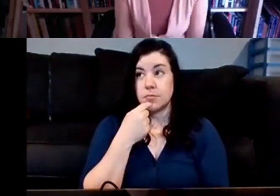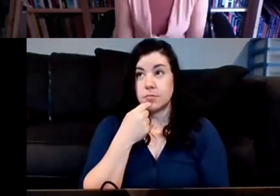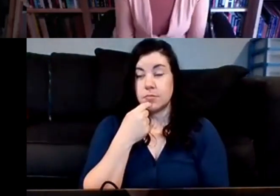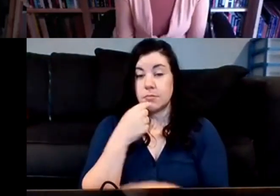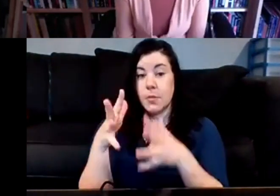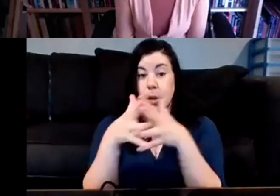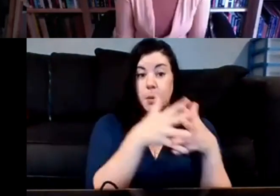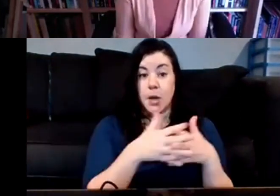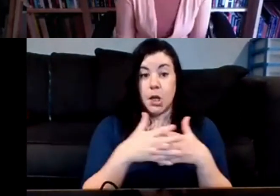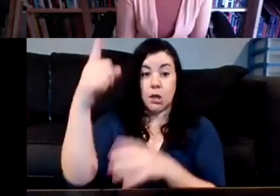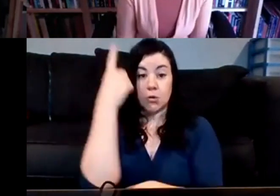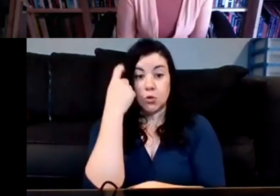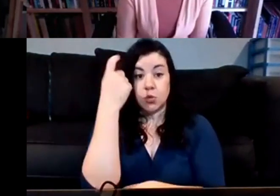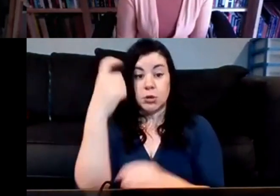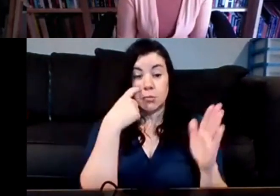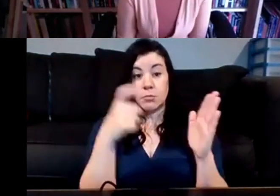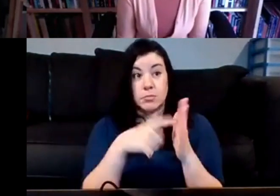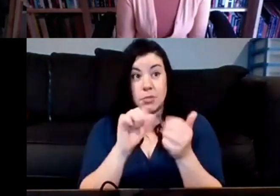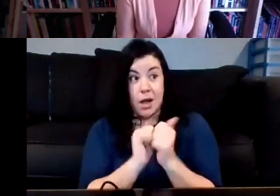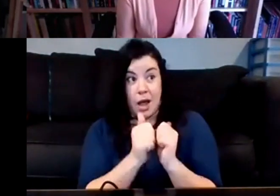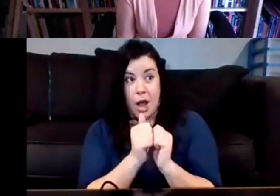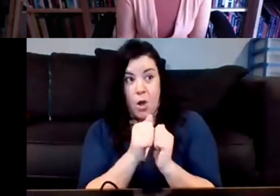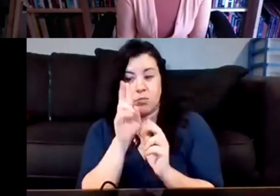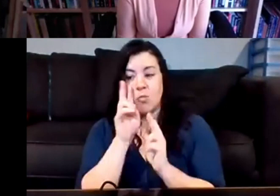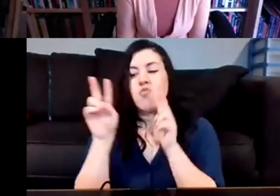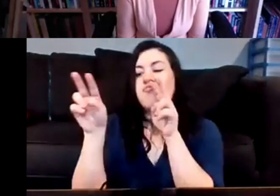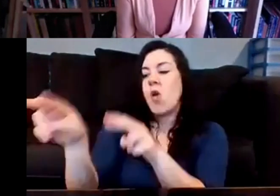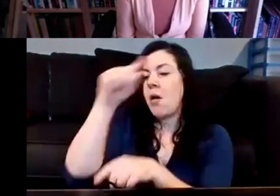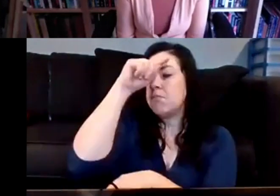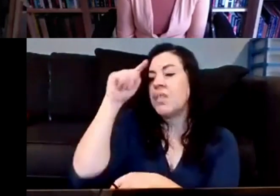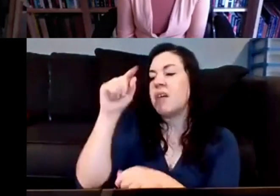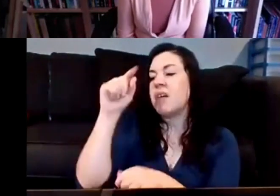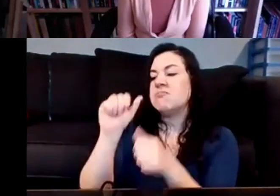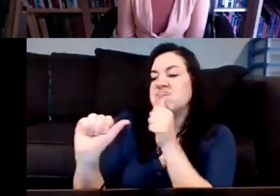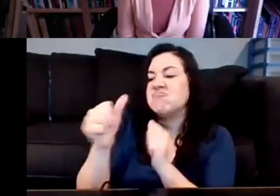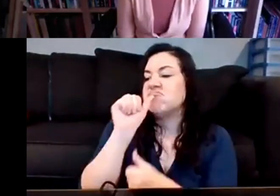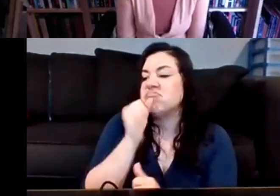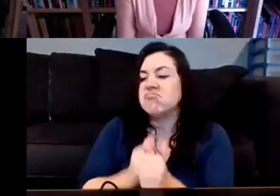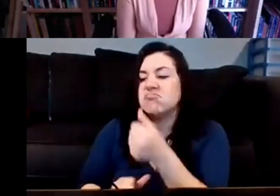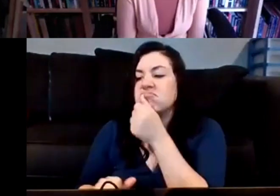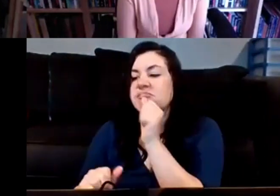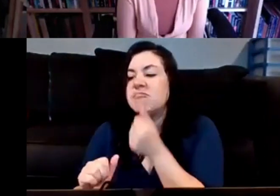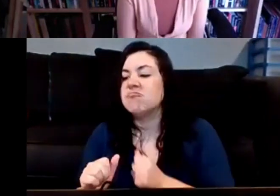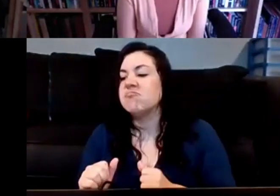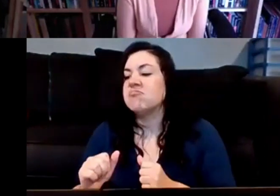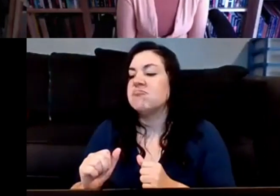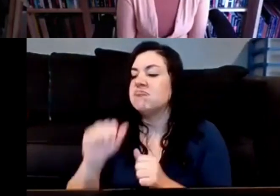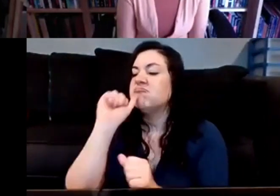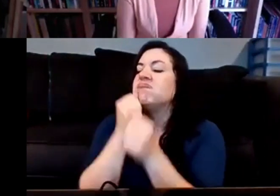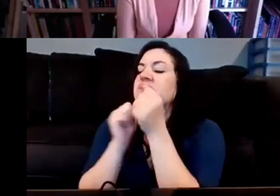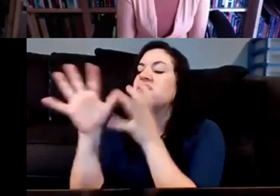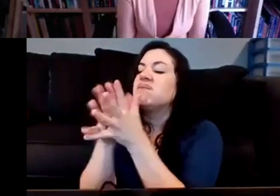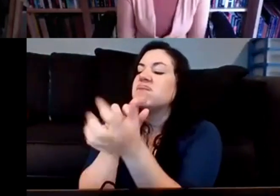suffering. It is the humiliated, incarcerated, mutilated, and terrorized Black body